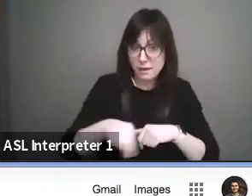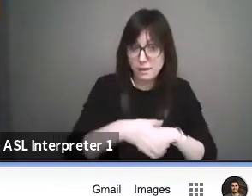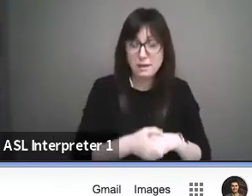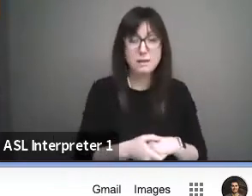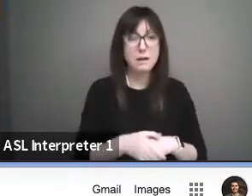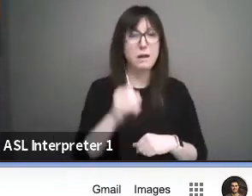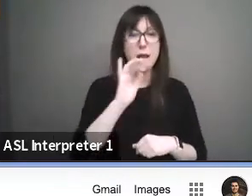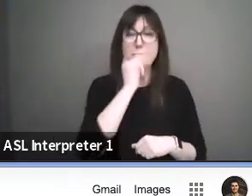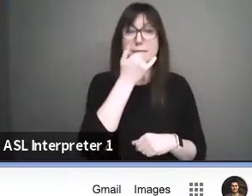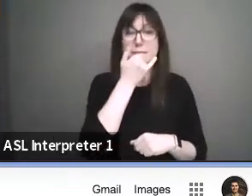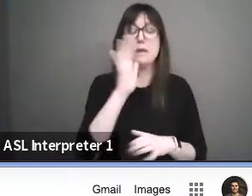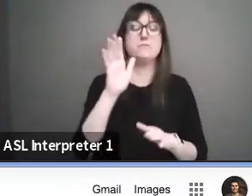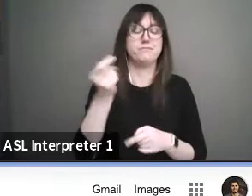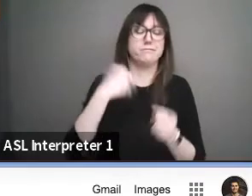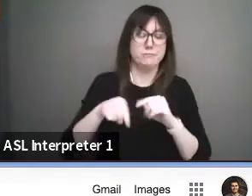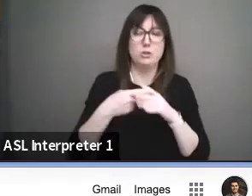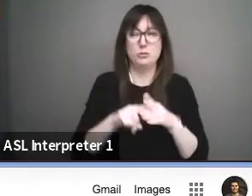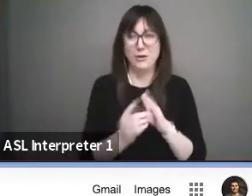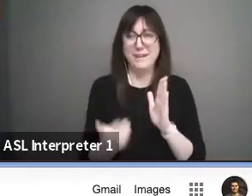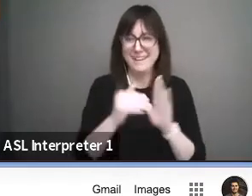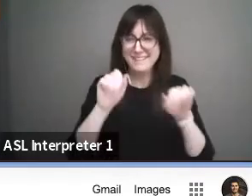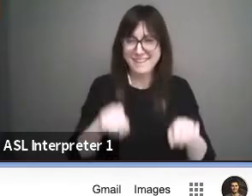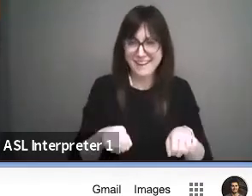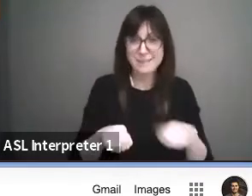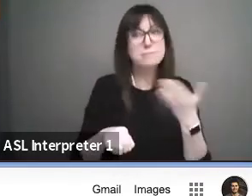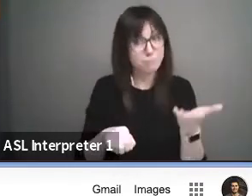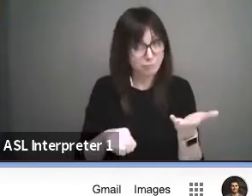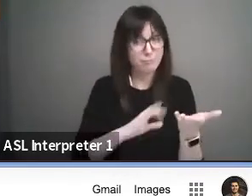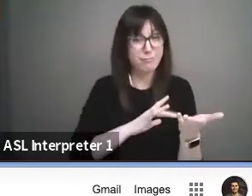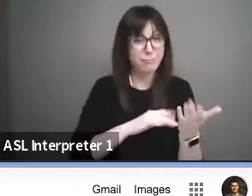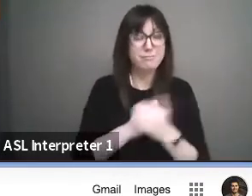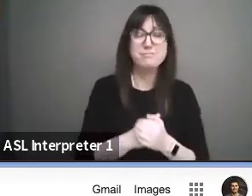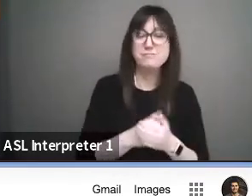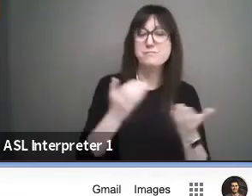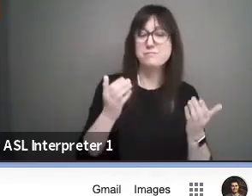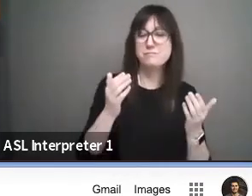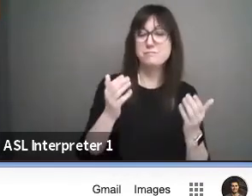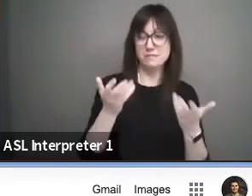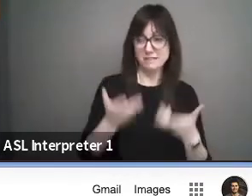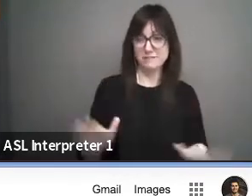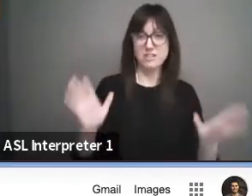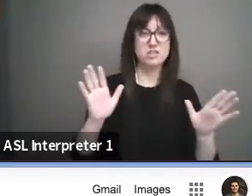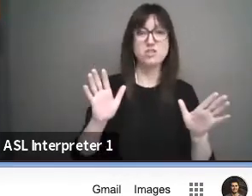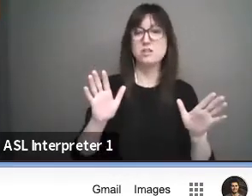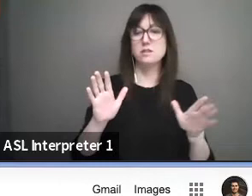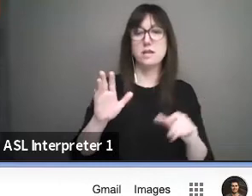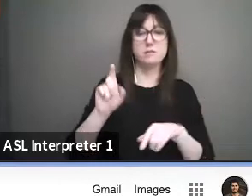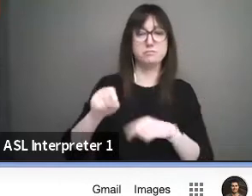mess up, I can just restart my recording, which is very beneficial. And once I'm done, I just click stop.